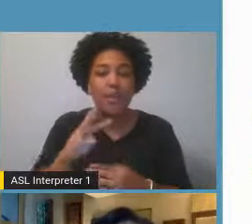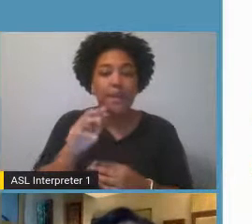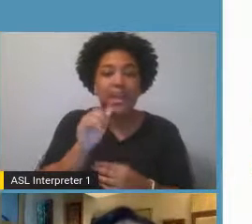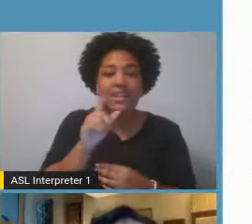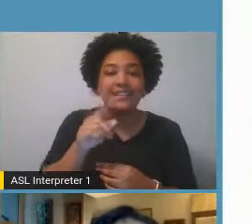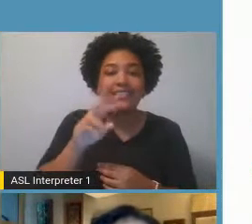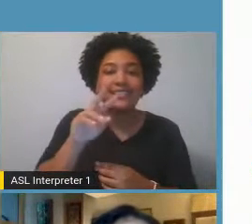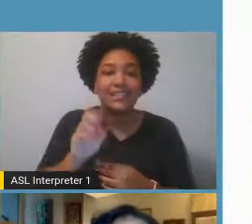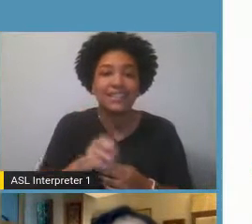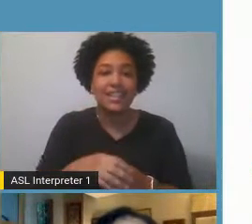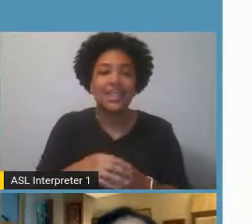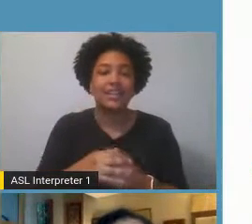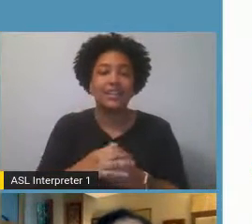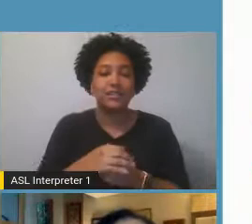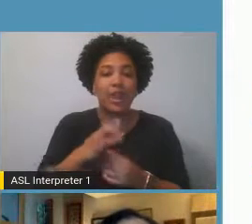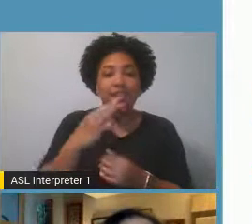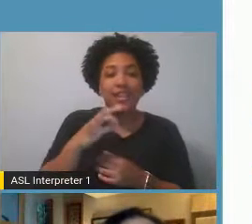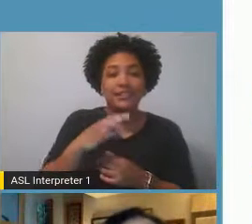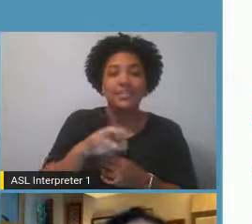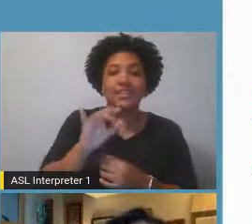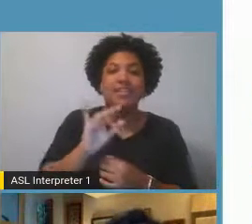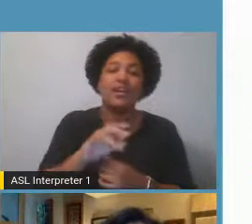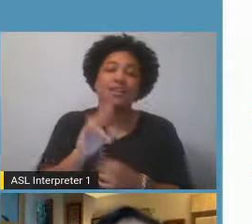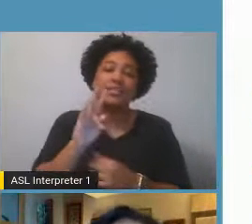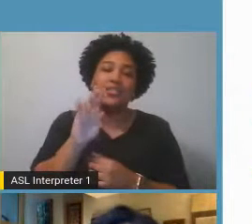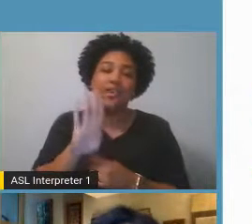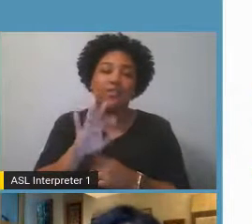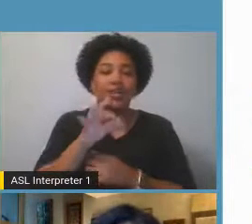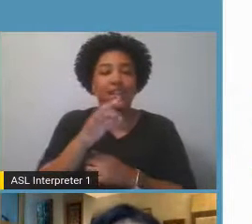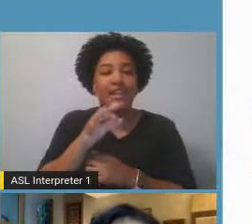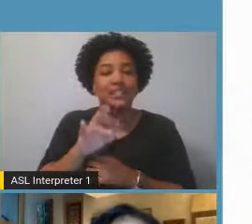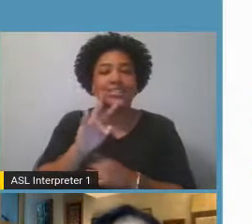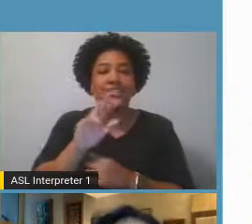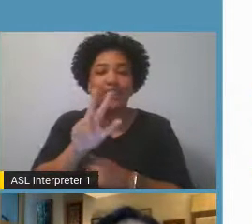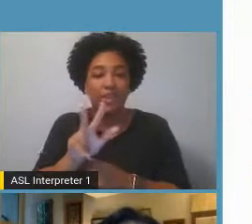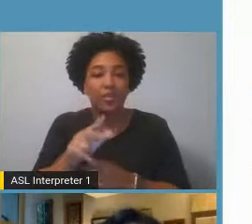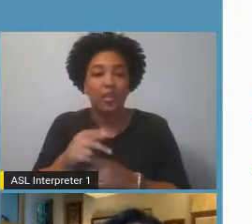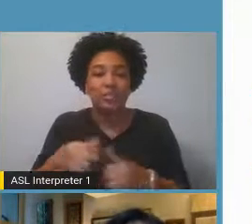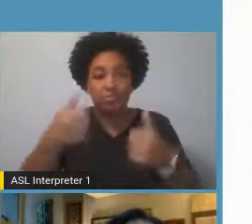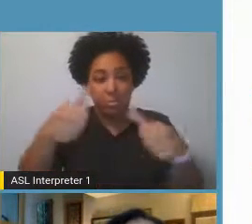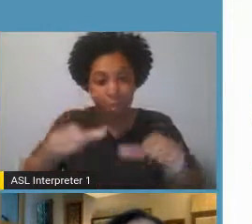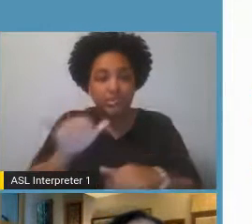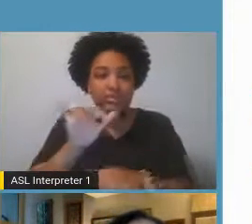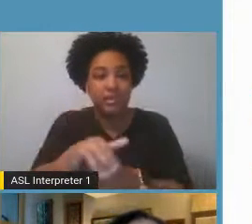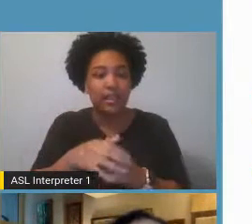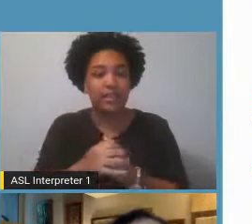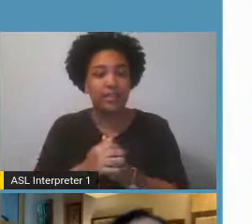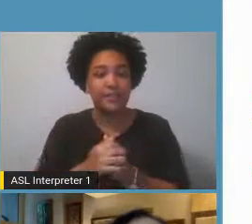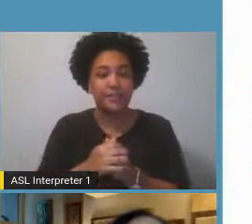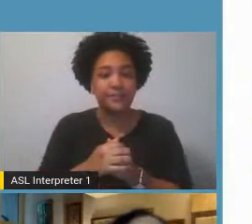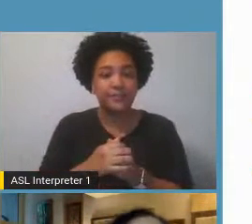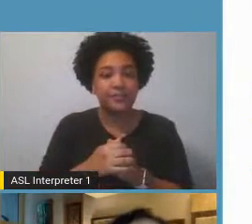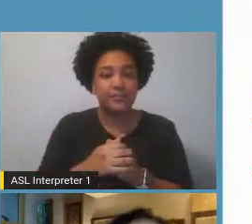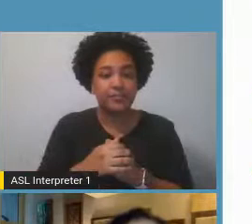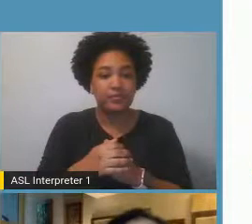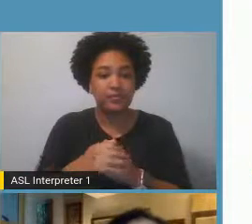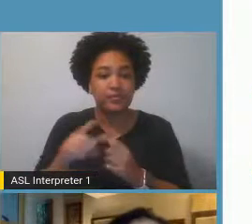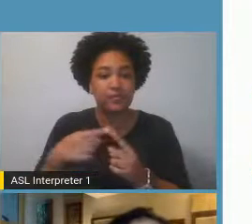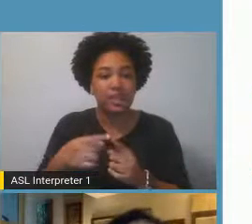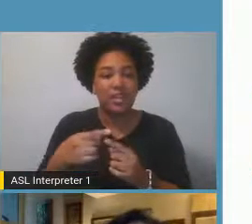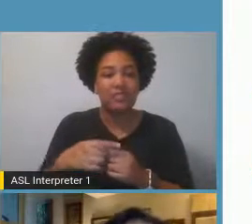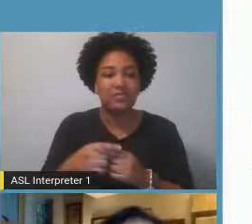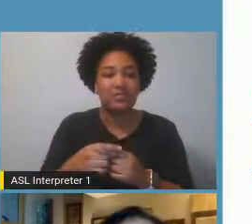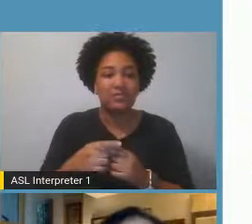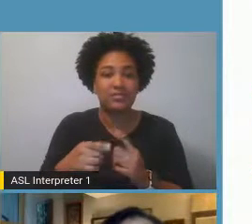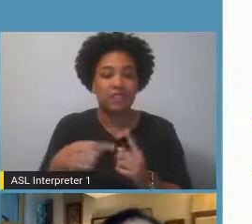1964 and 1973. When you think about creating spaces for interpretation, when you think about documenting cultures